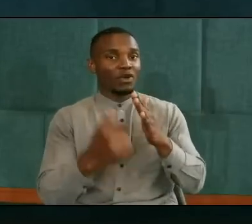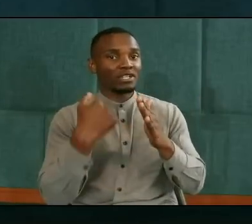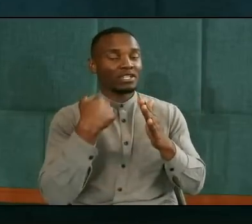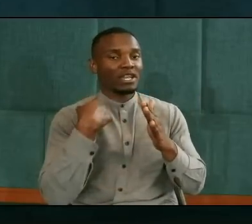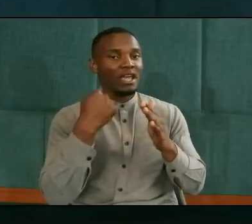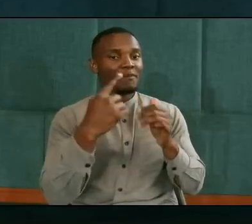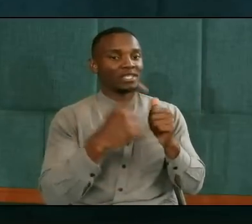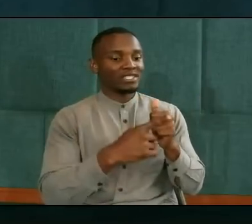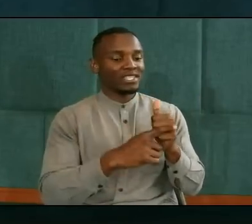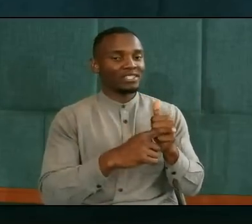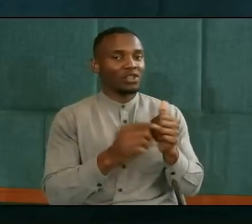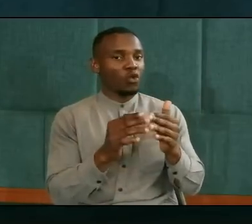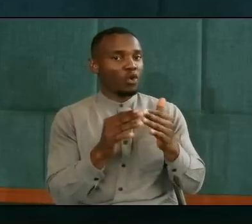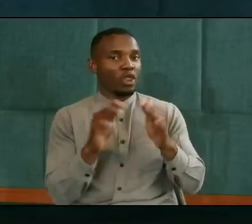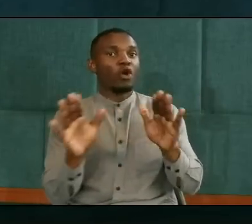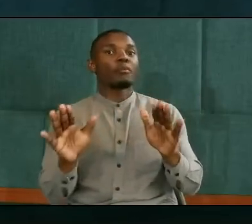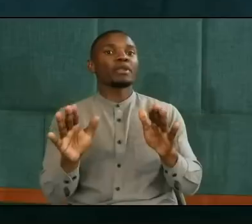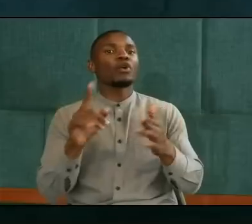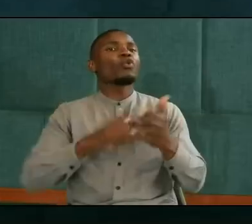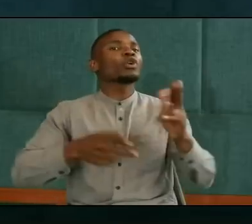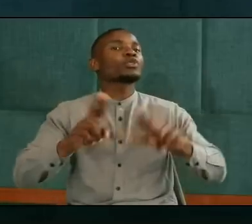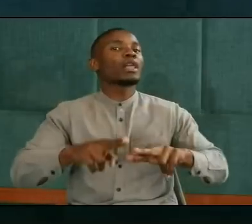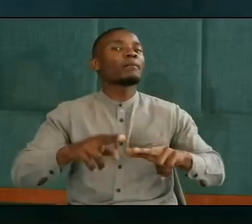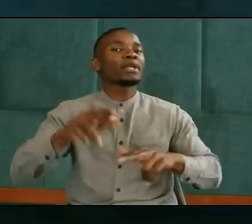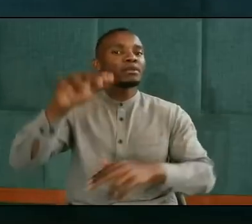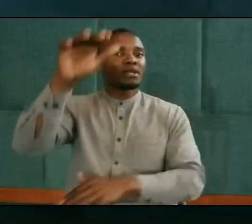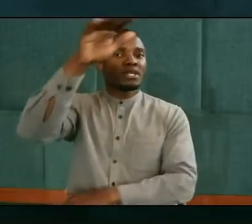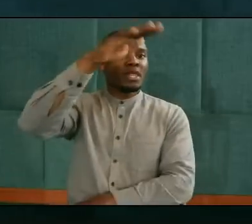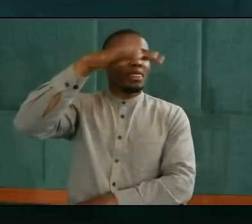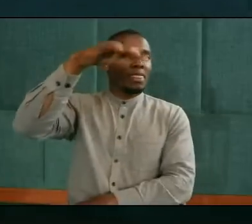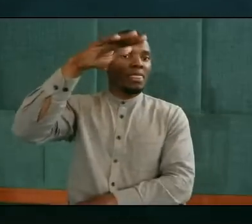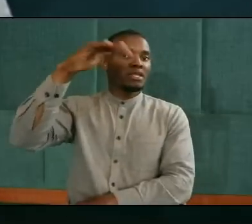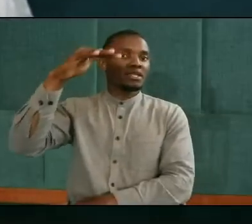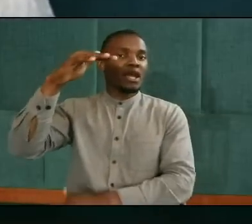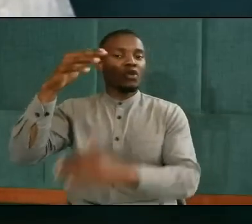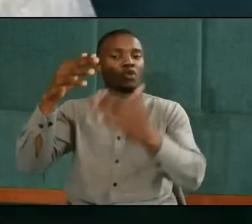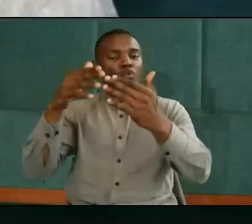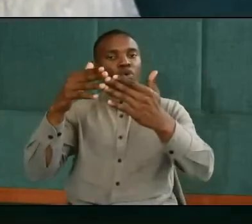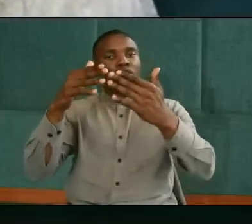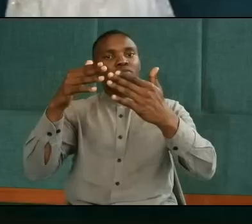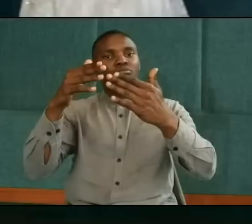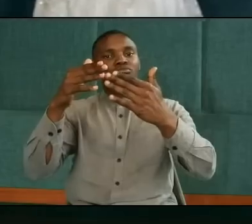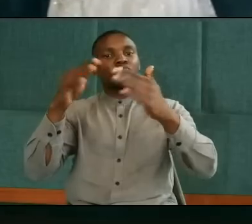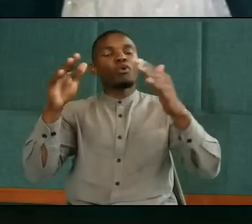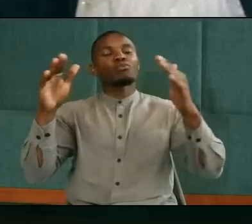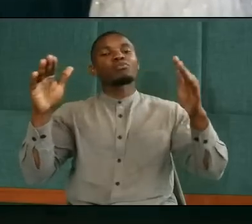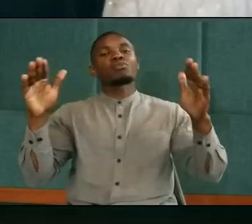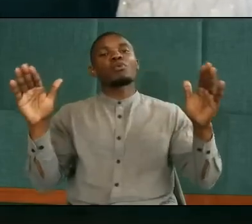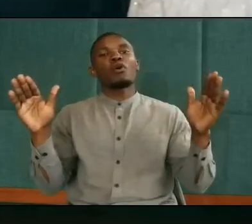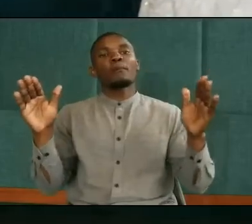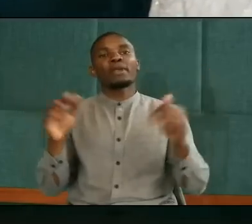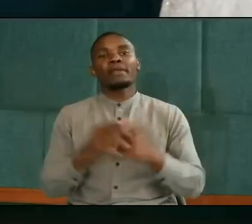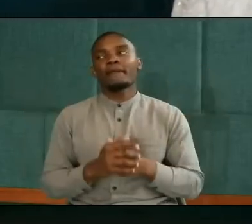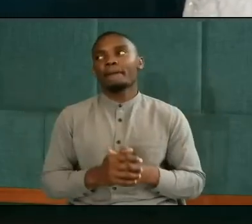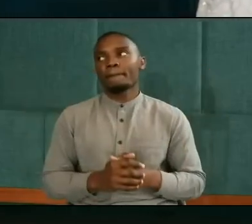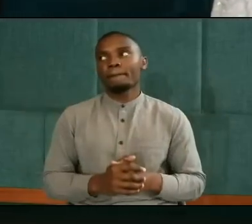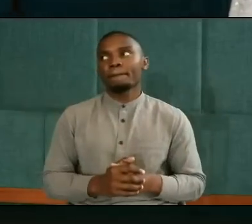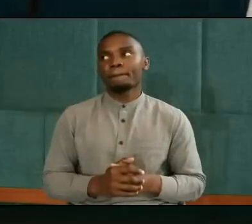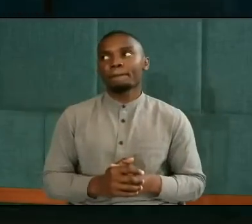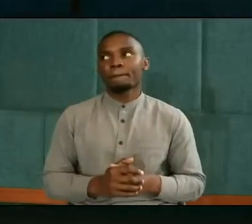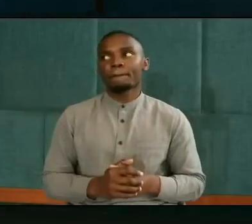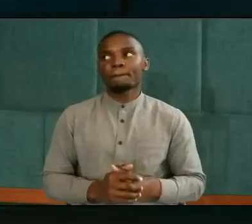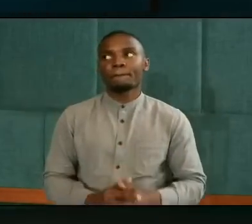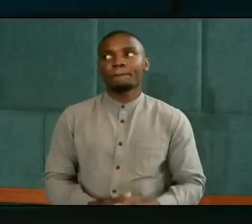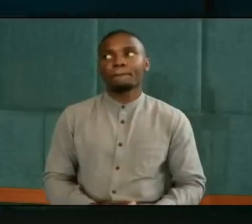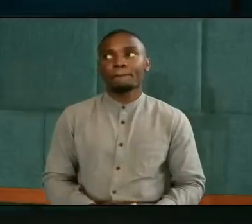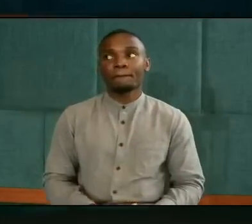will crack open. What happened? The sky burst open like a scroll,